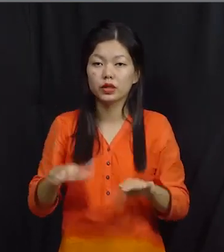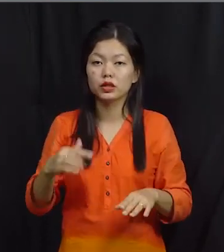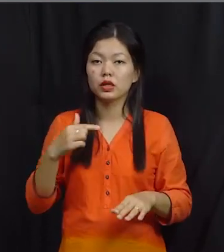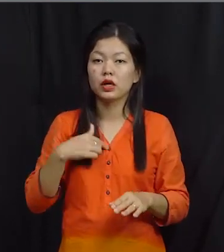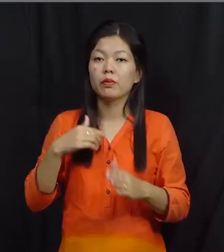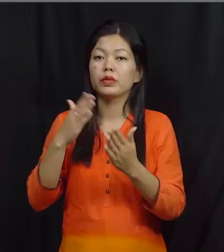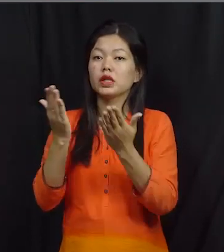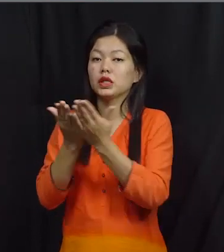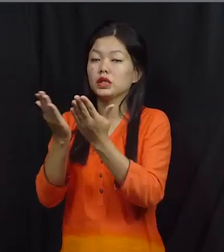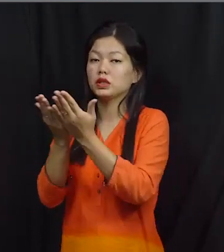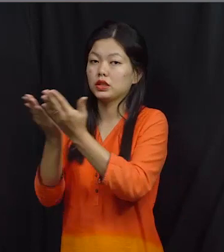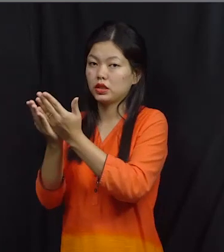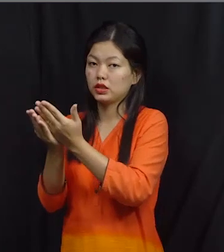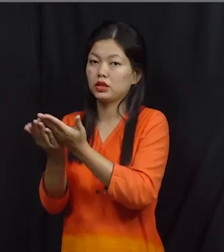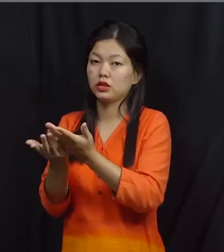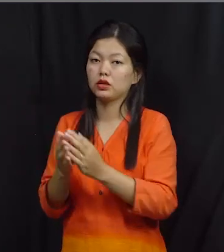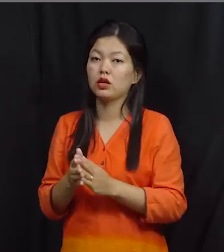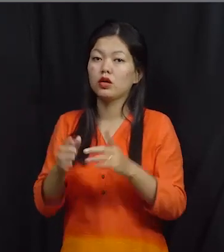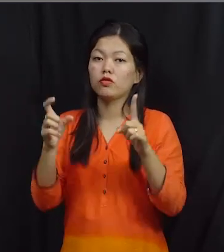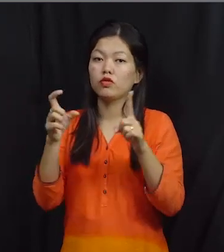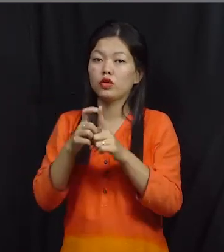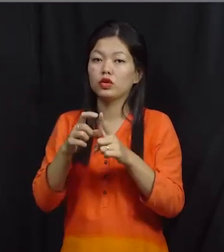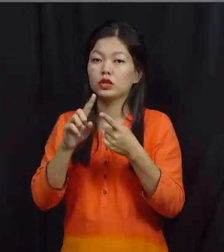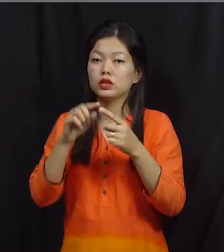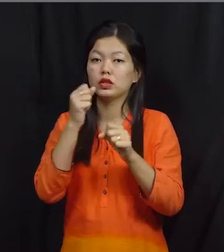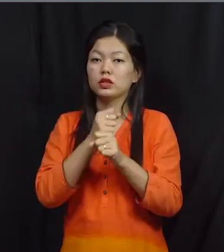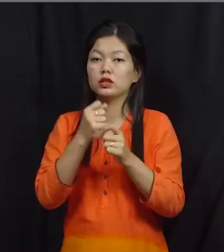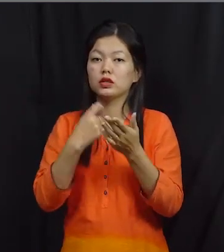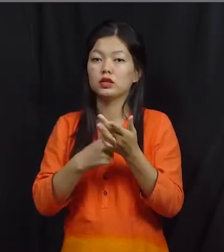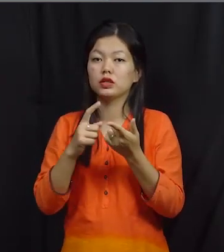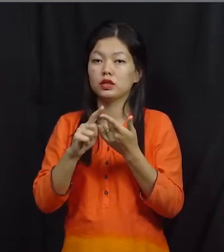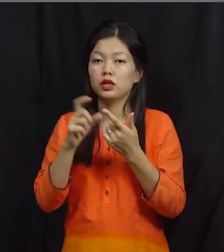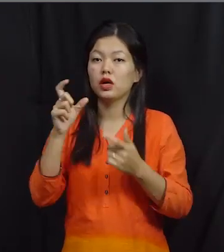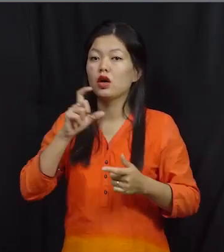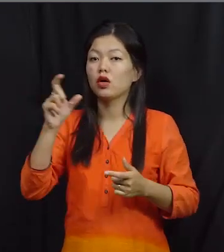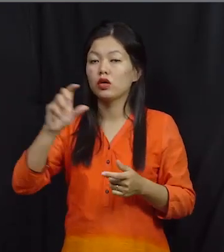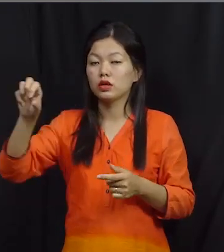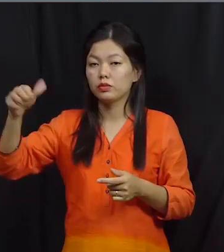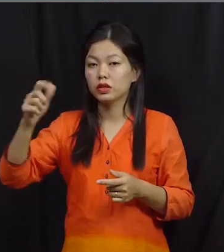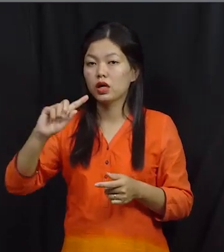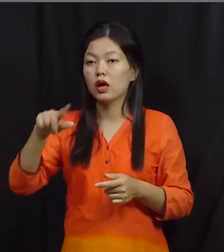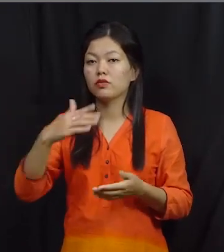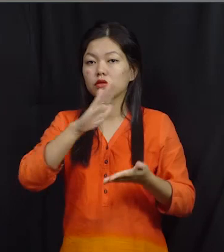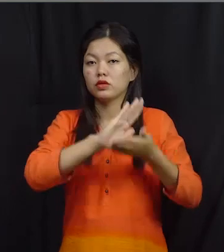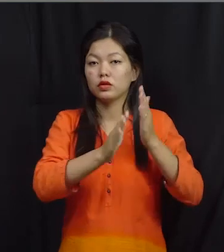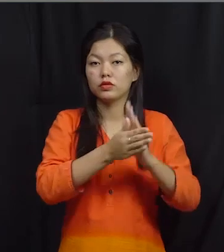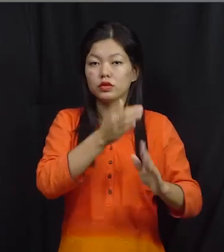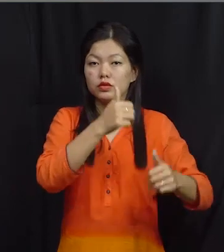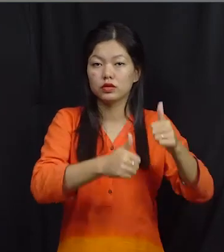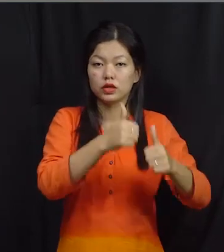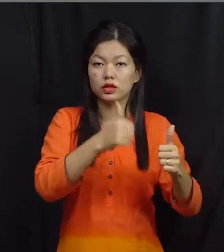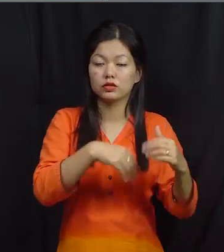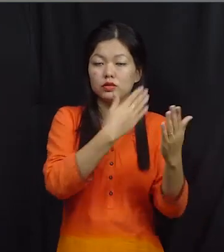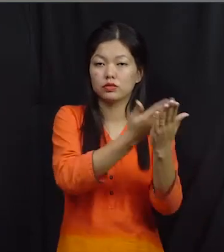will do my degree, and then I will try to give competitive exams and try to become an officer, and